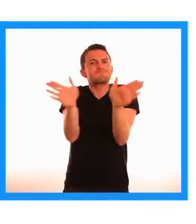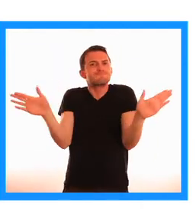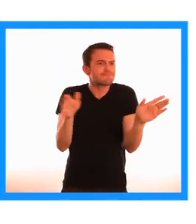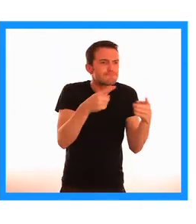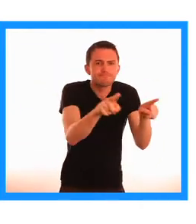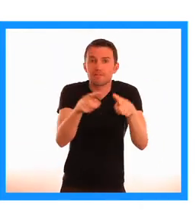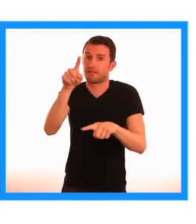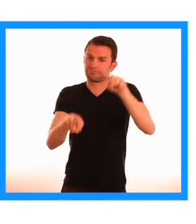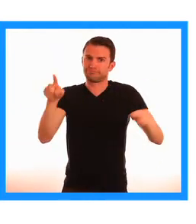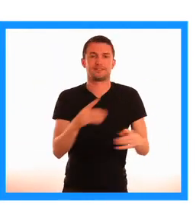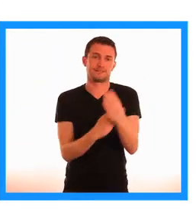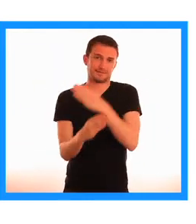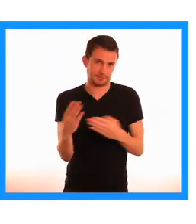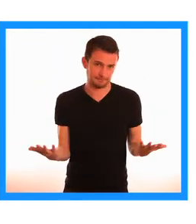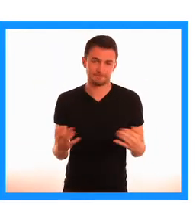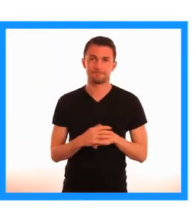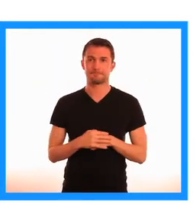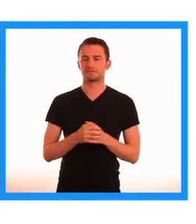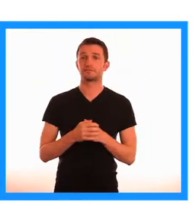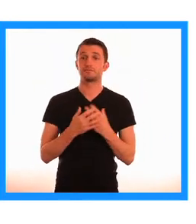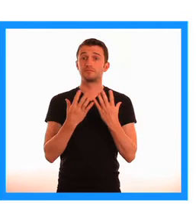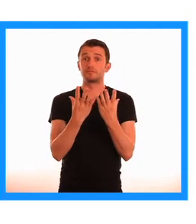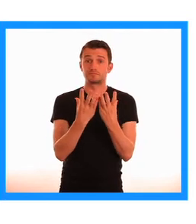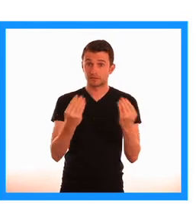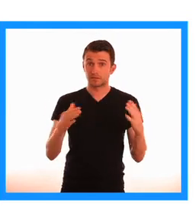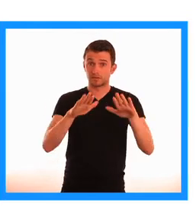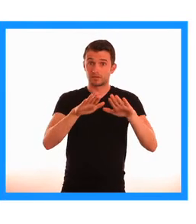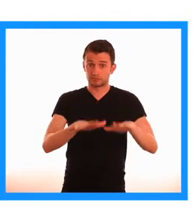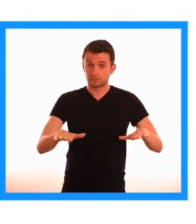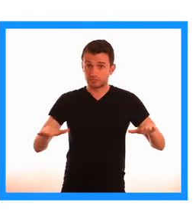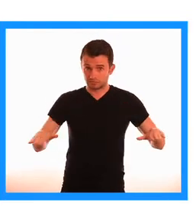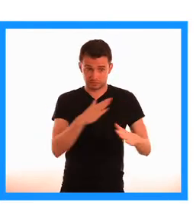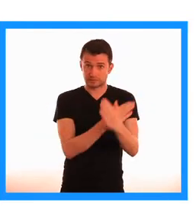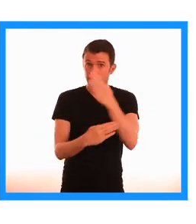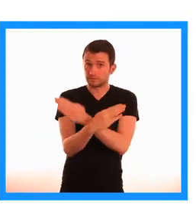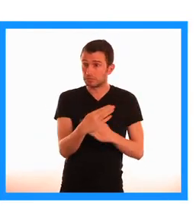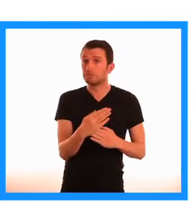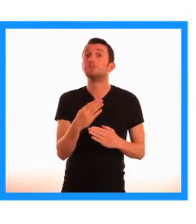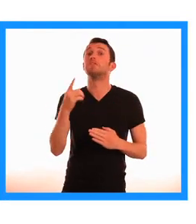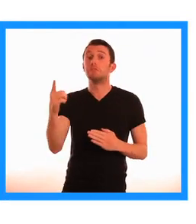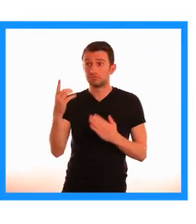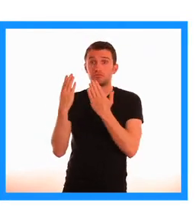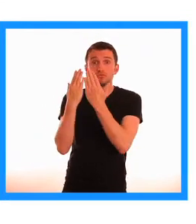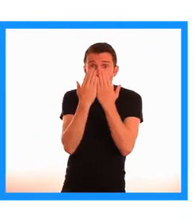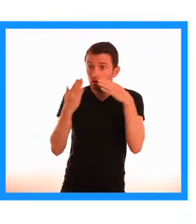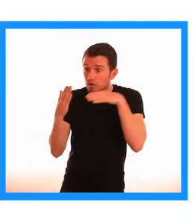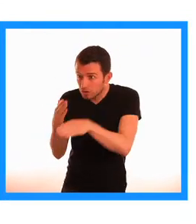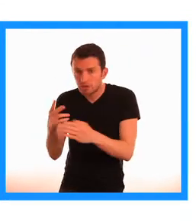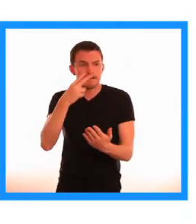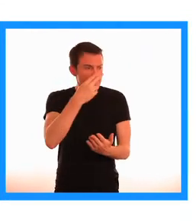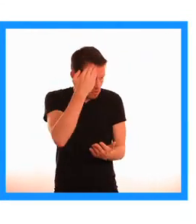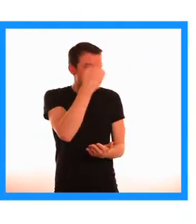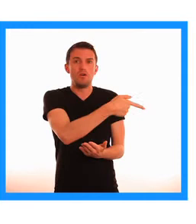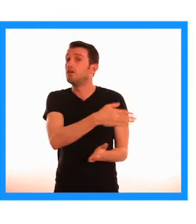with a functional limitation, therefore yielding dramatically different numbers. Many children are identified as having a disability when they come into